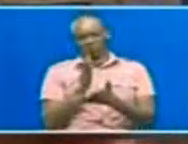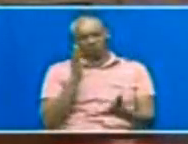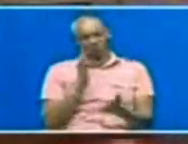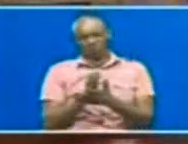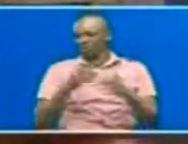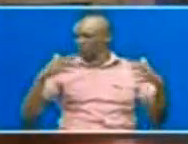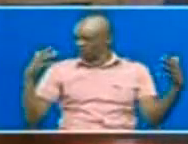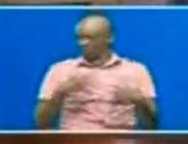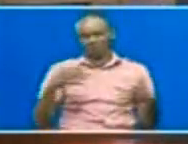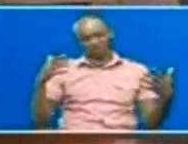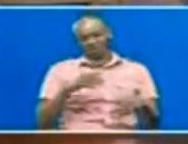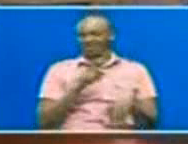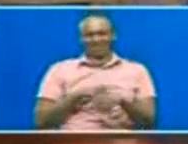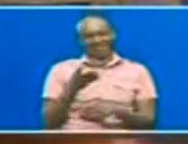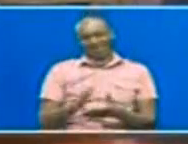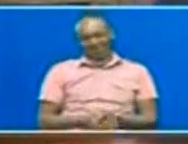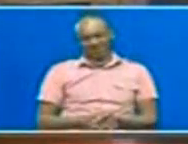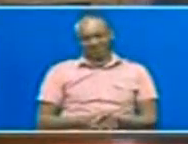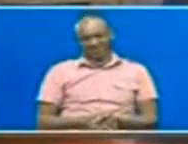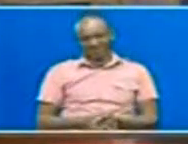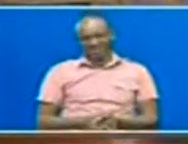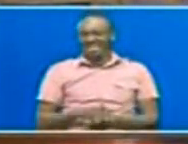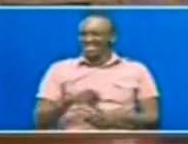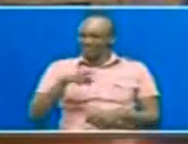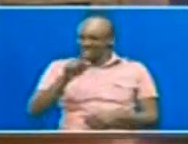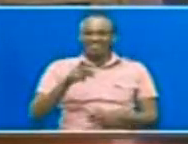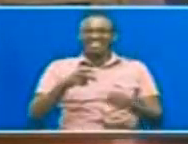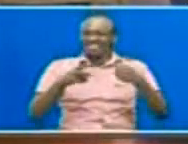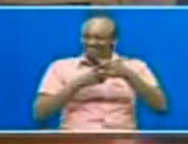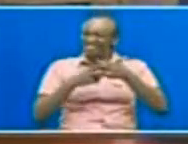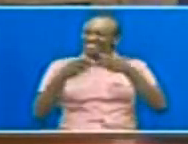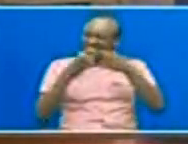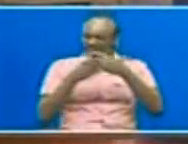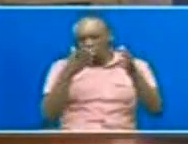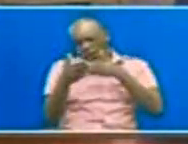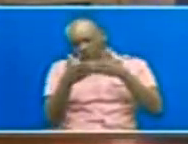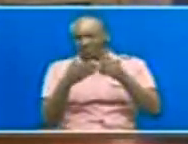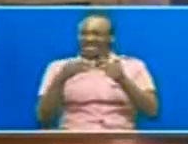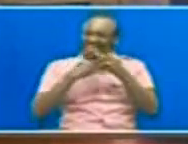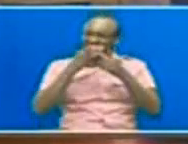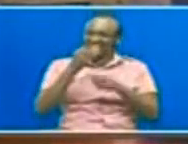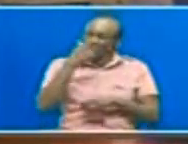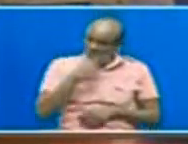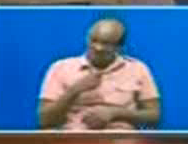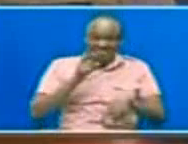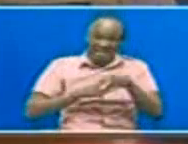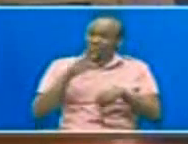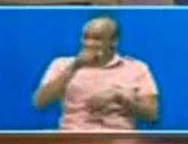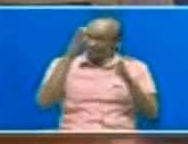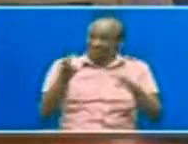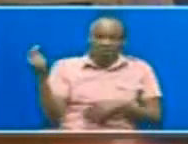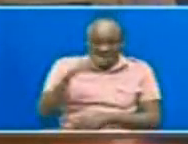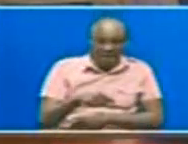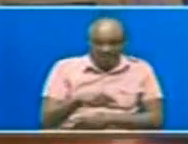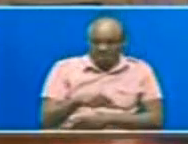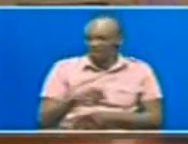my, what my moment, because when 79, almost 80-year-old Joe Kadenge shows up, what a